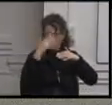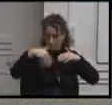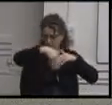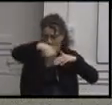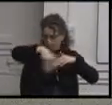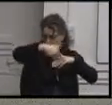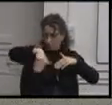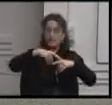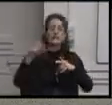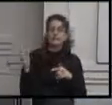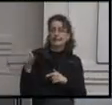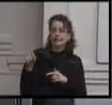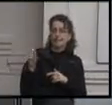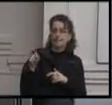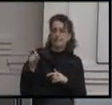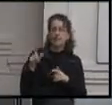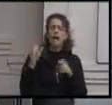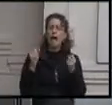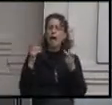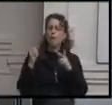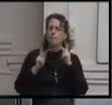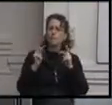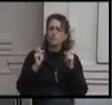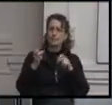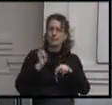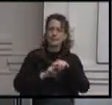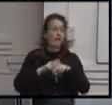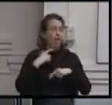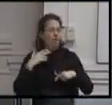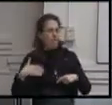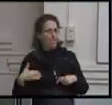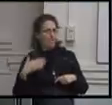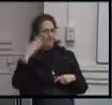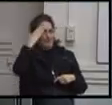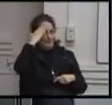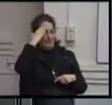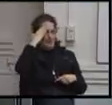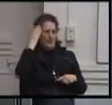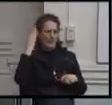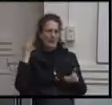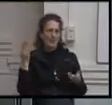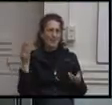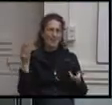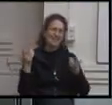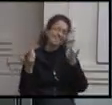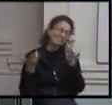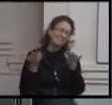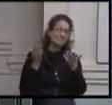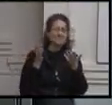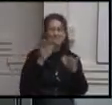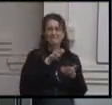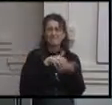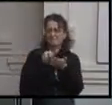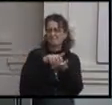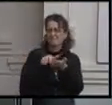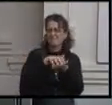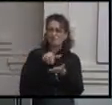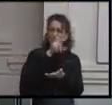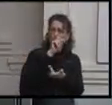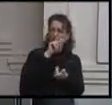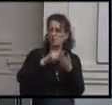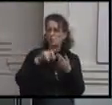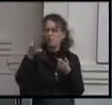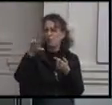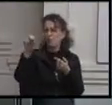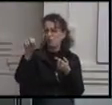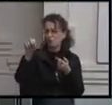people can it seat? We're not quite sure yet, but we're It's gonna. maybe between 20 and 30. We're trying to give